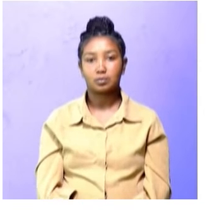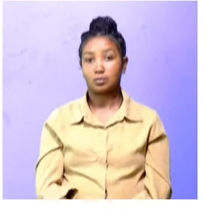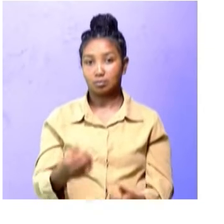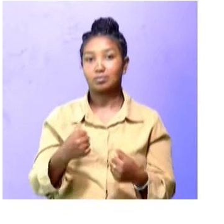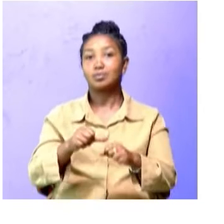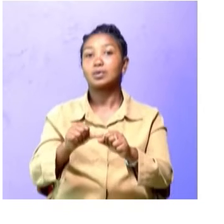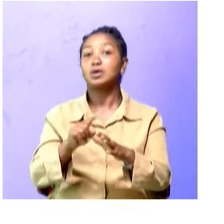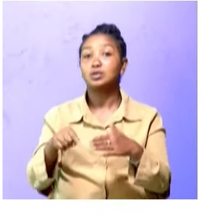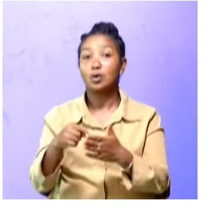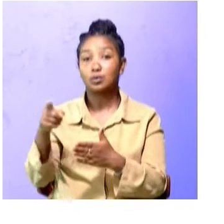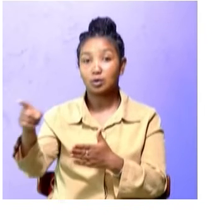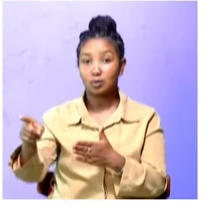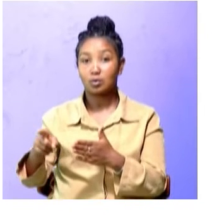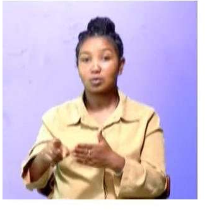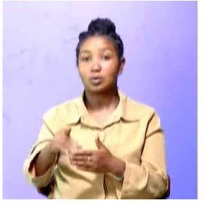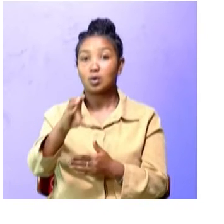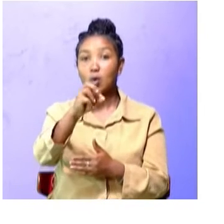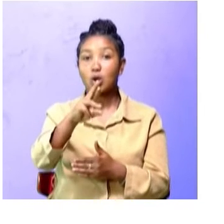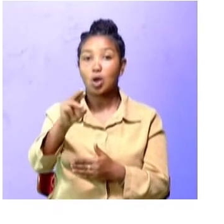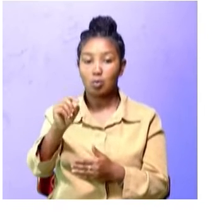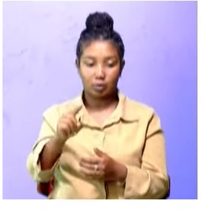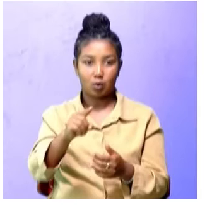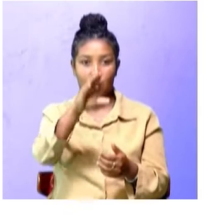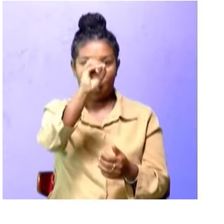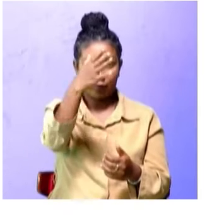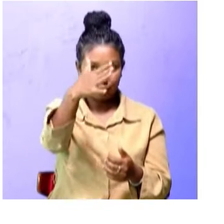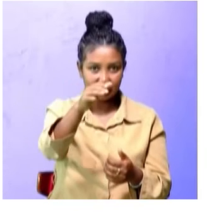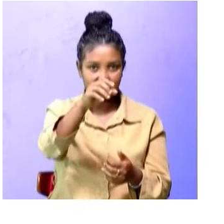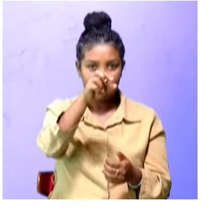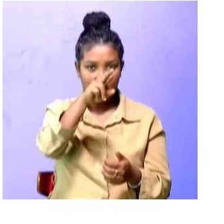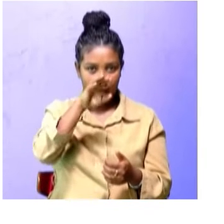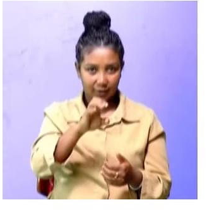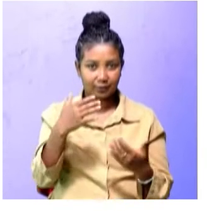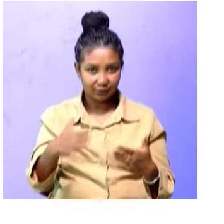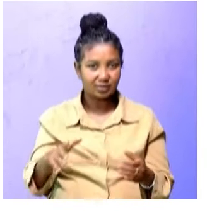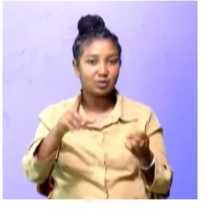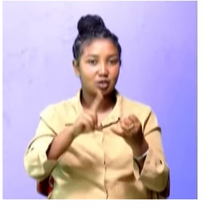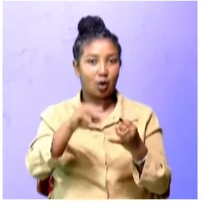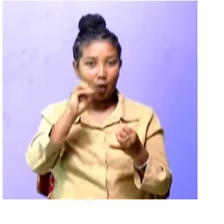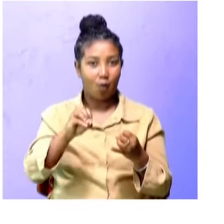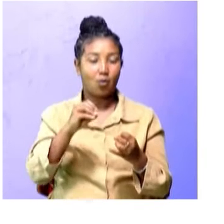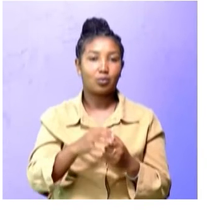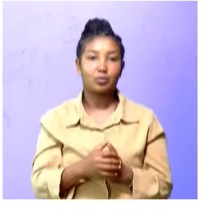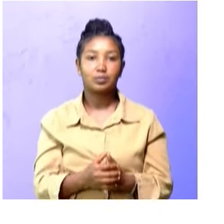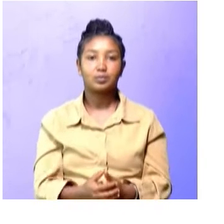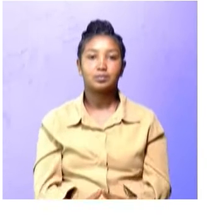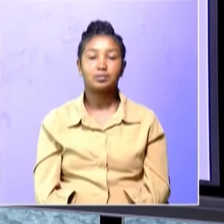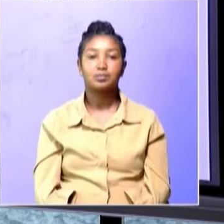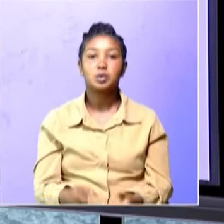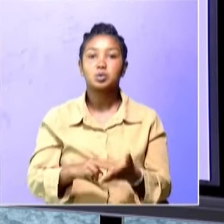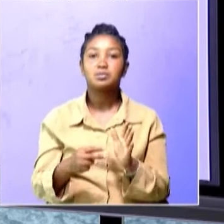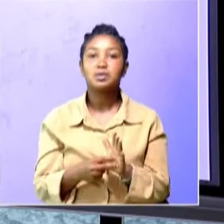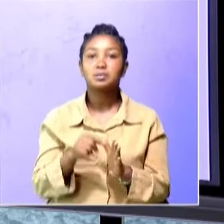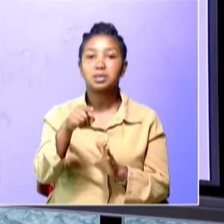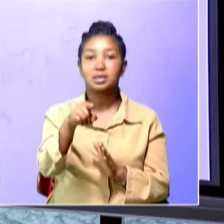Let's go. So far from our Oreo, we have done the O, R, E. Let's go to the last O. Okay, which means